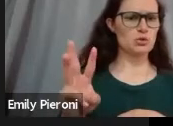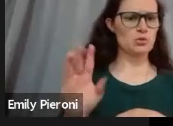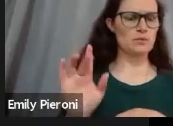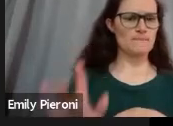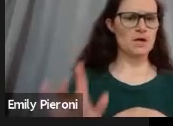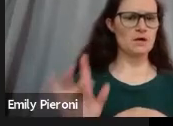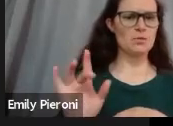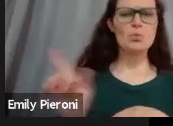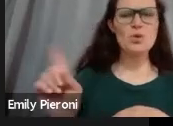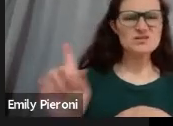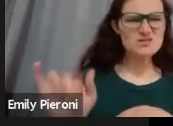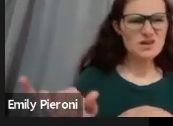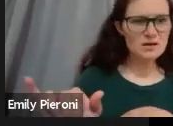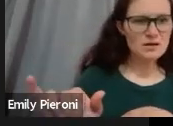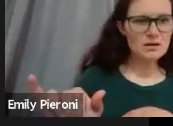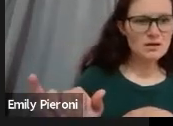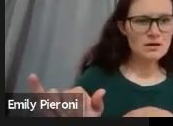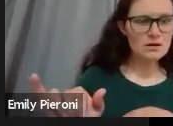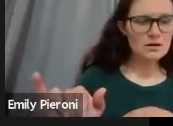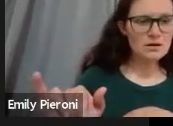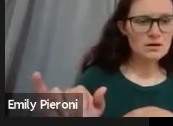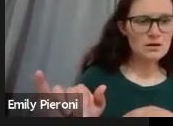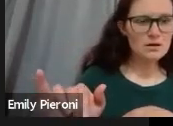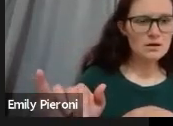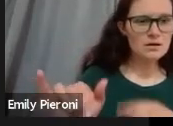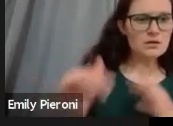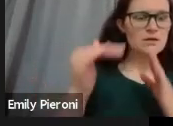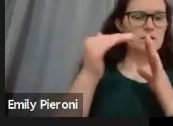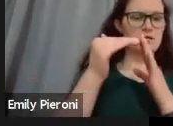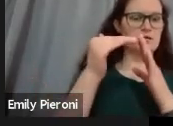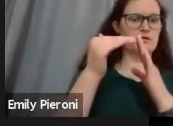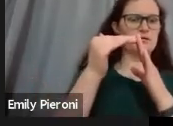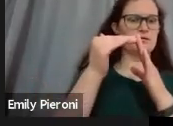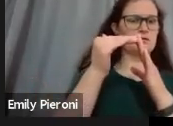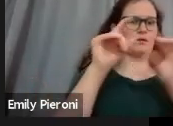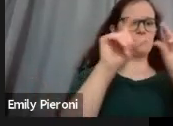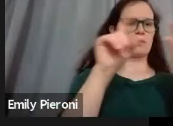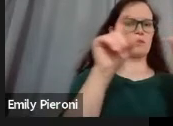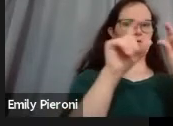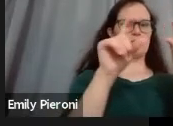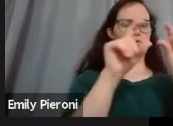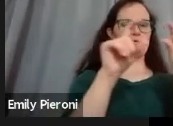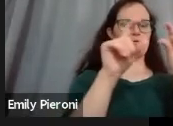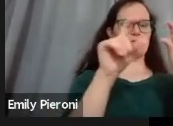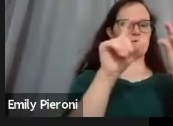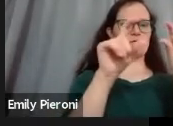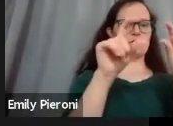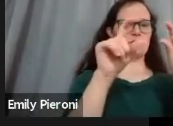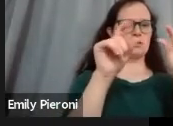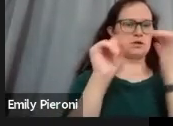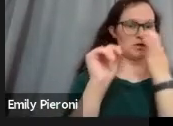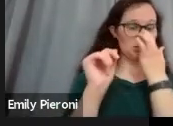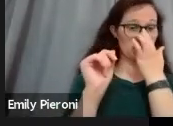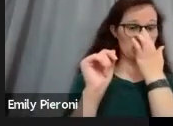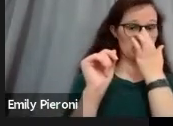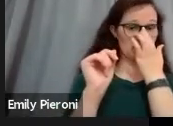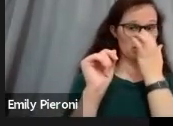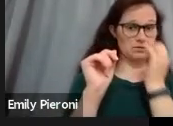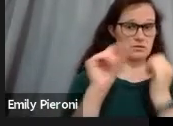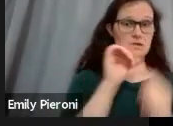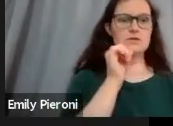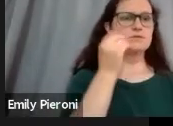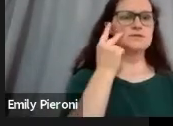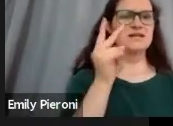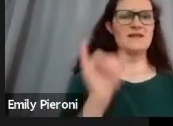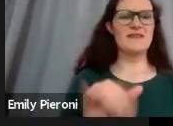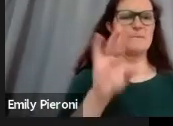Where's that? And the upper part of the bar. I don't see my bar. Oh,